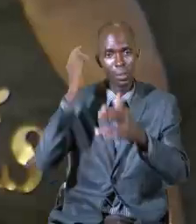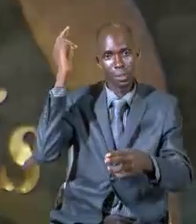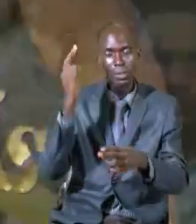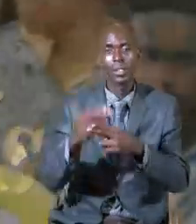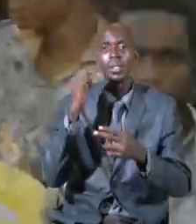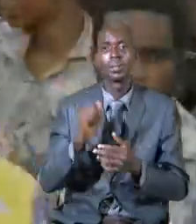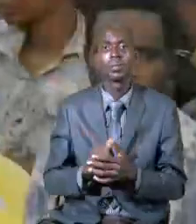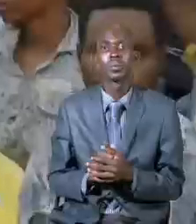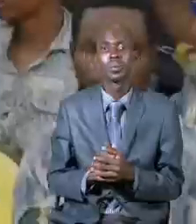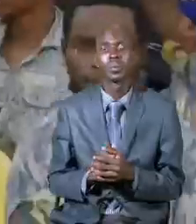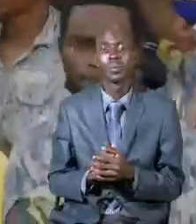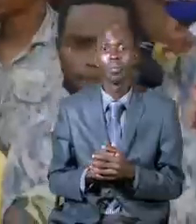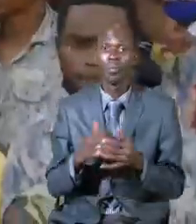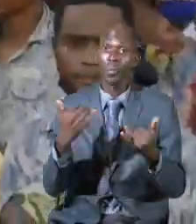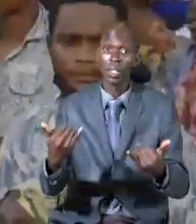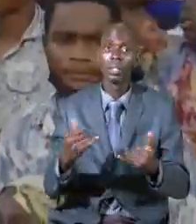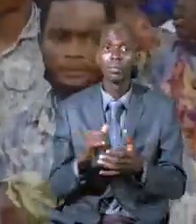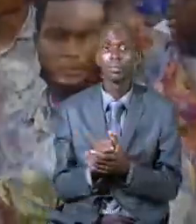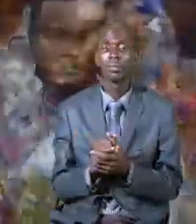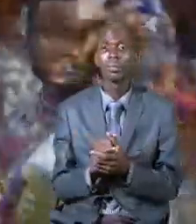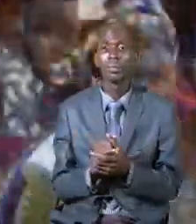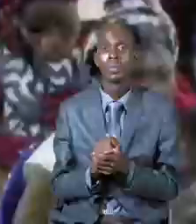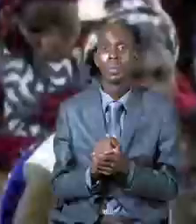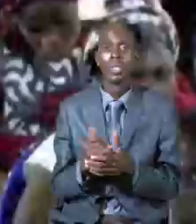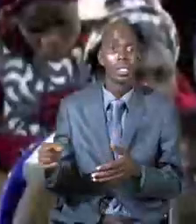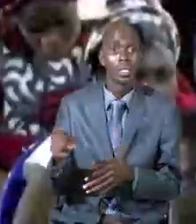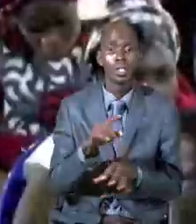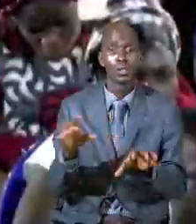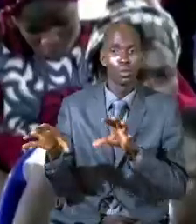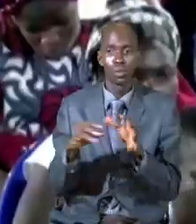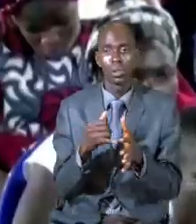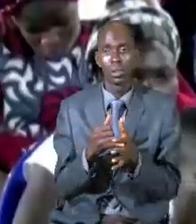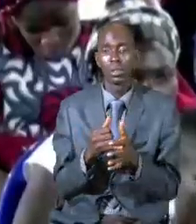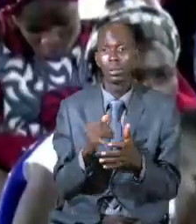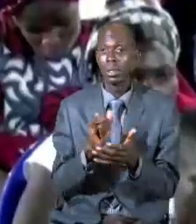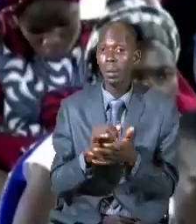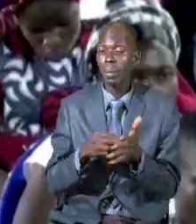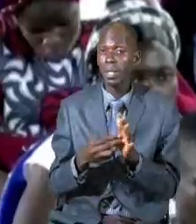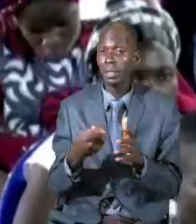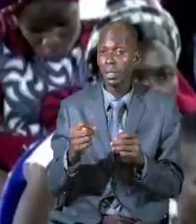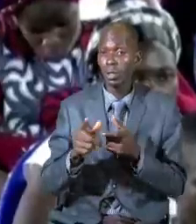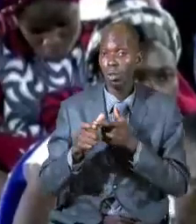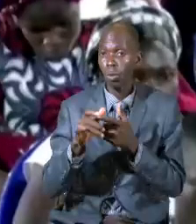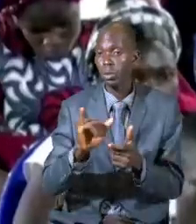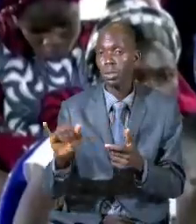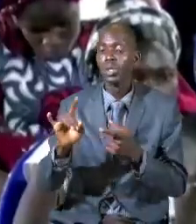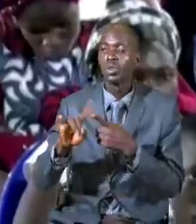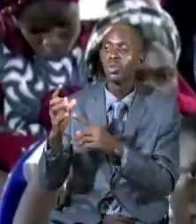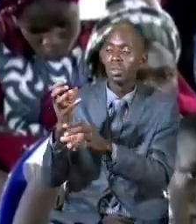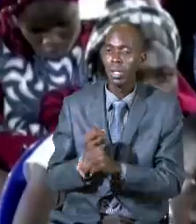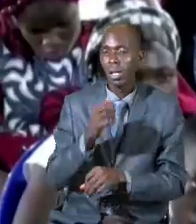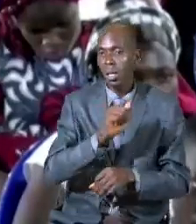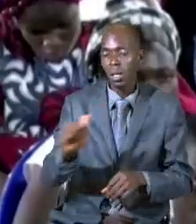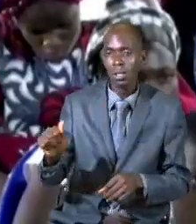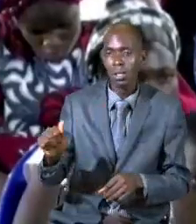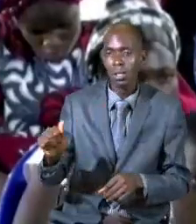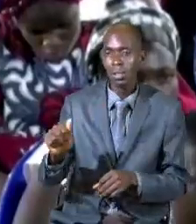they do it. That's their running to obtain a corruptible crown. But we